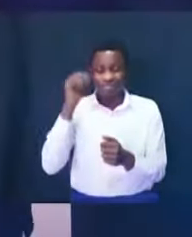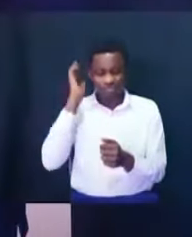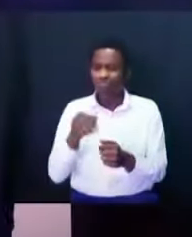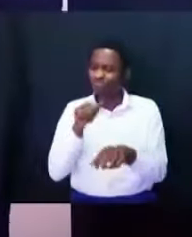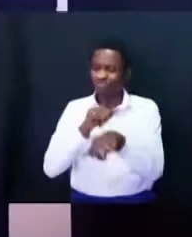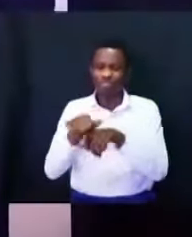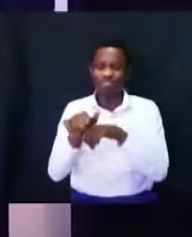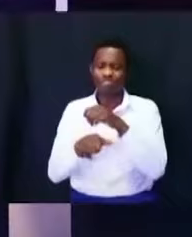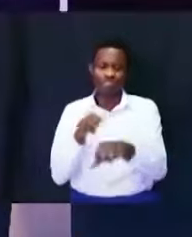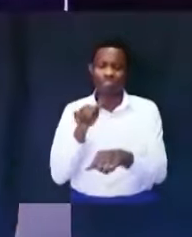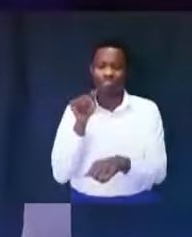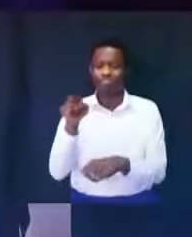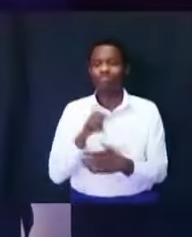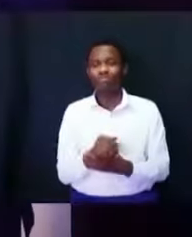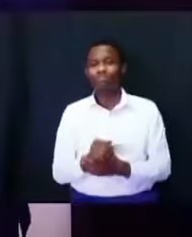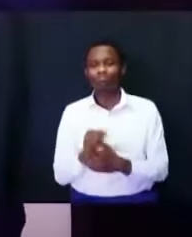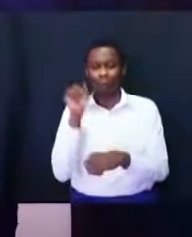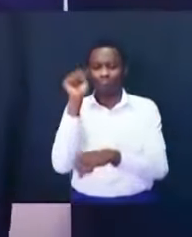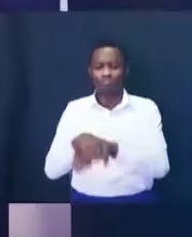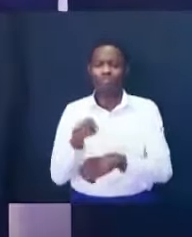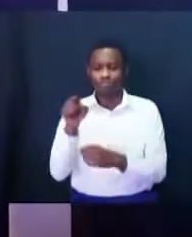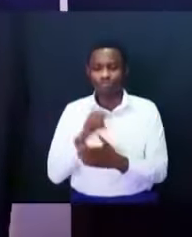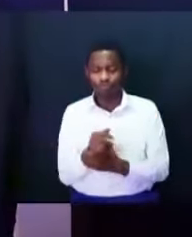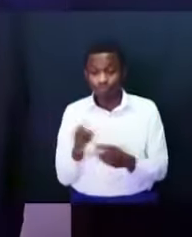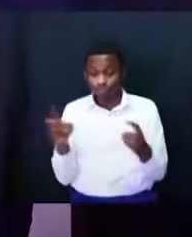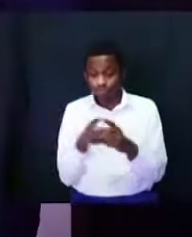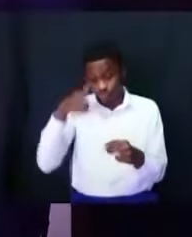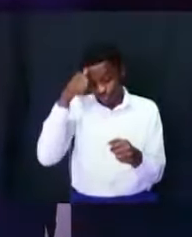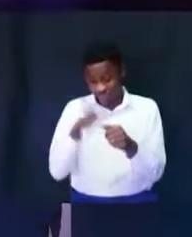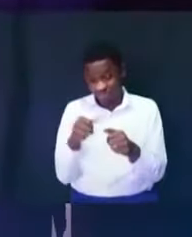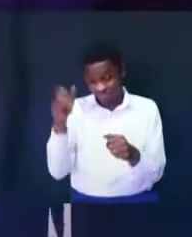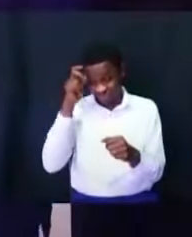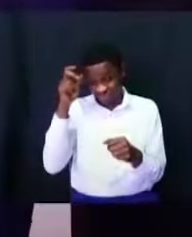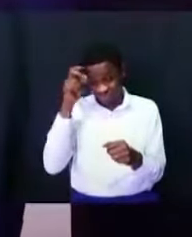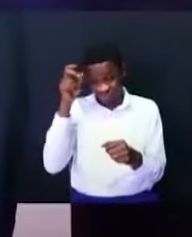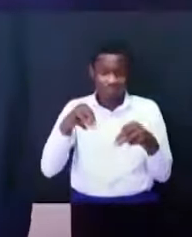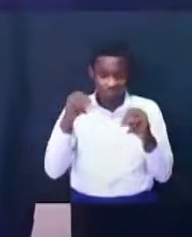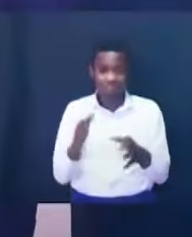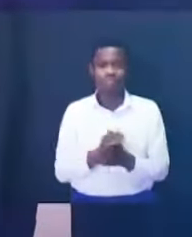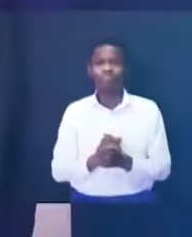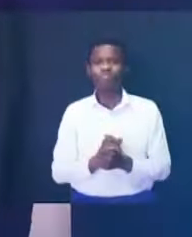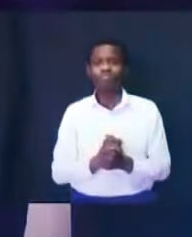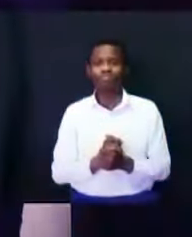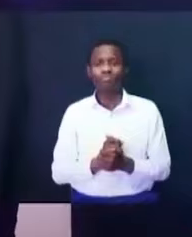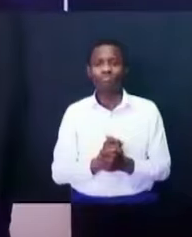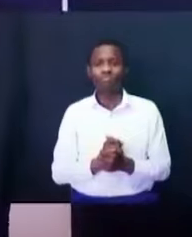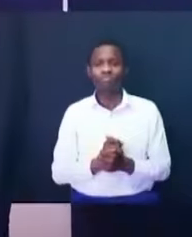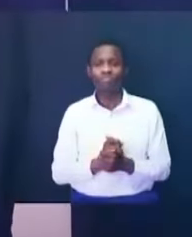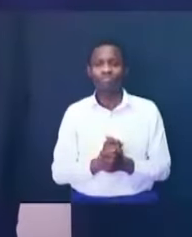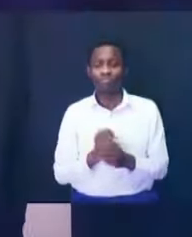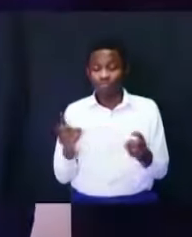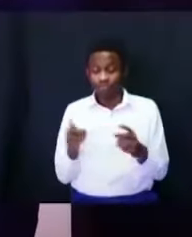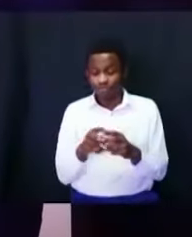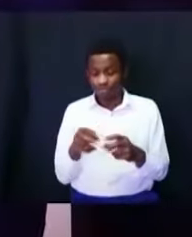treat you are treat you so remember that he is a Trader so I drove you in Grace from the Mount